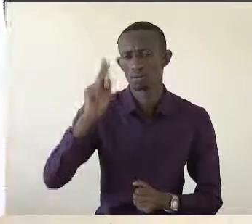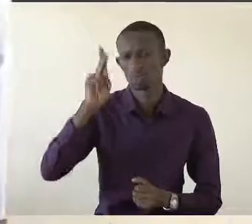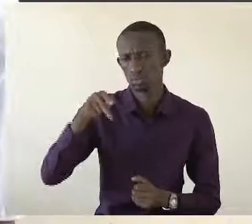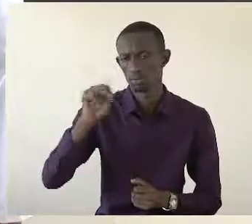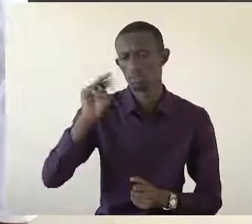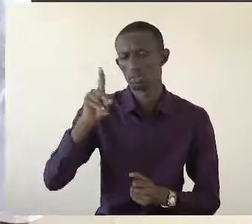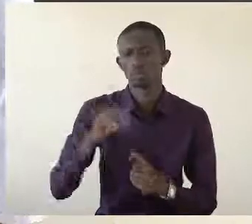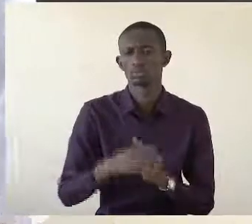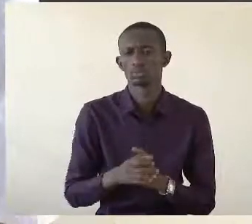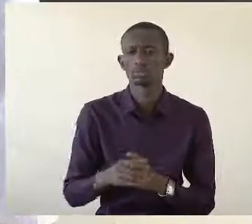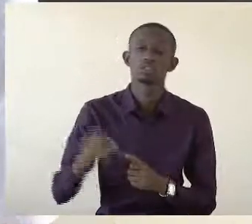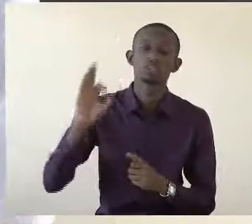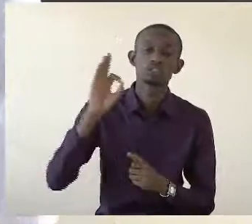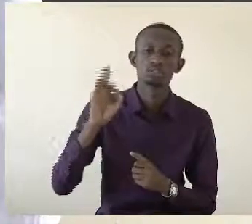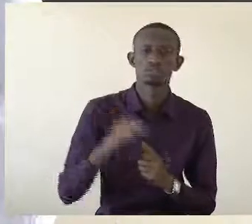the ketone.